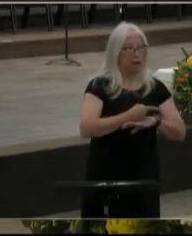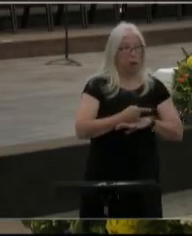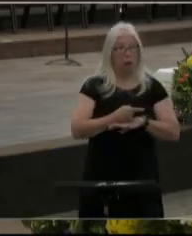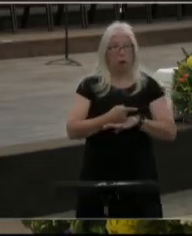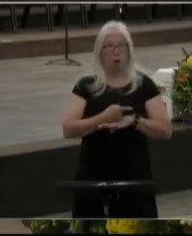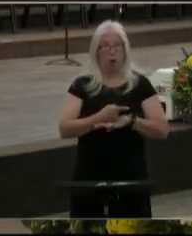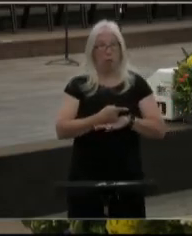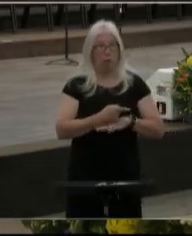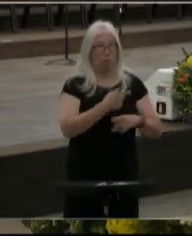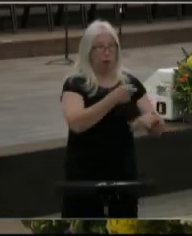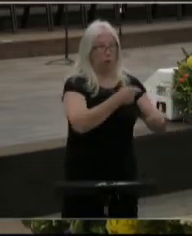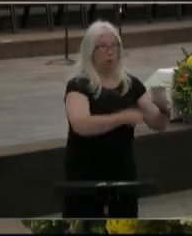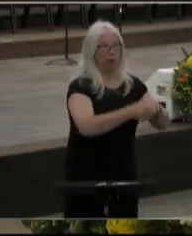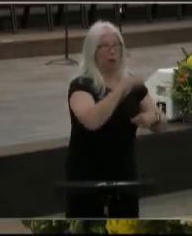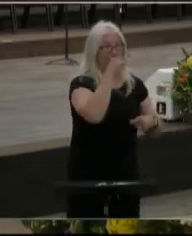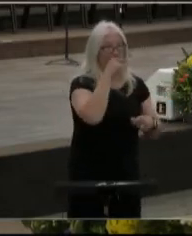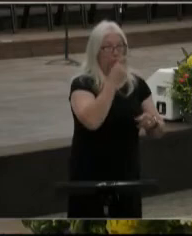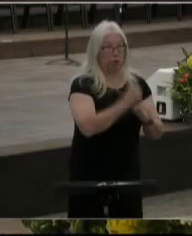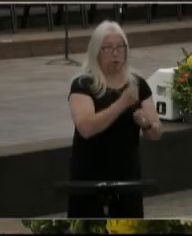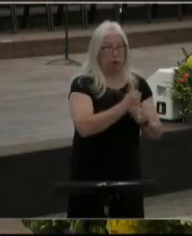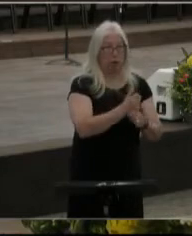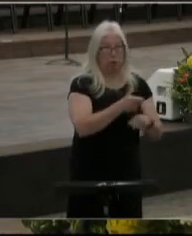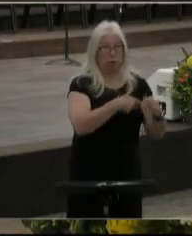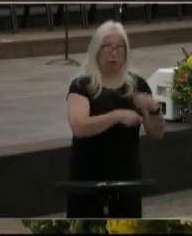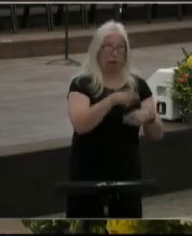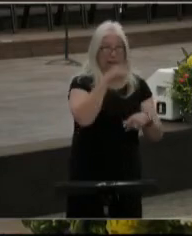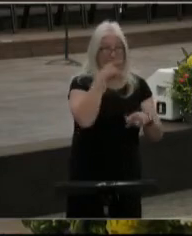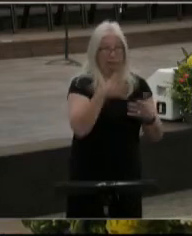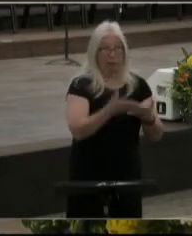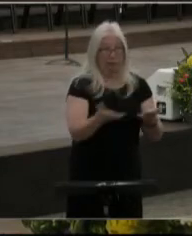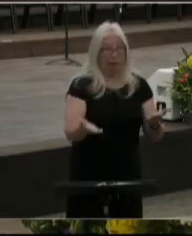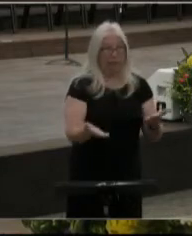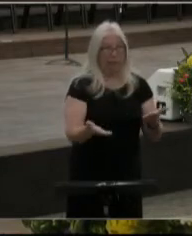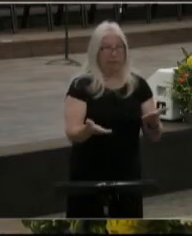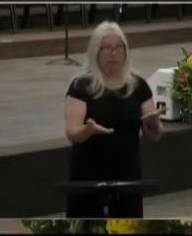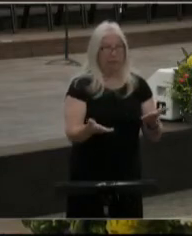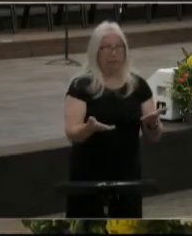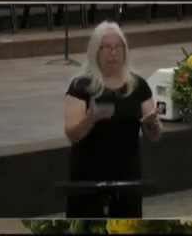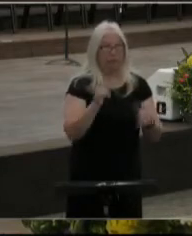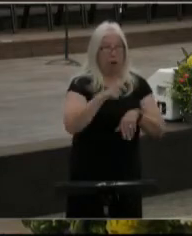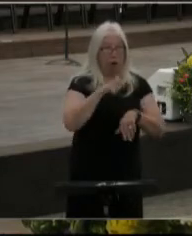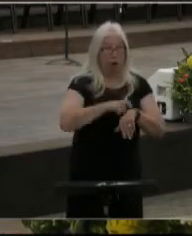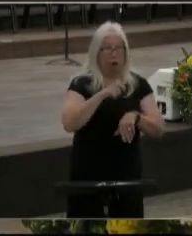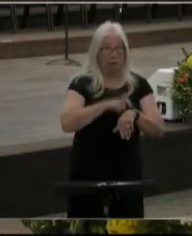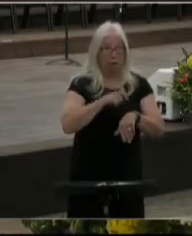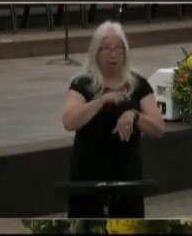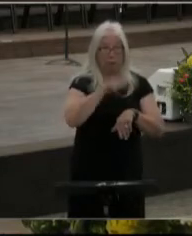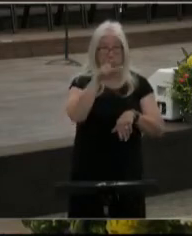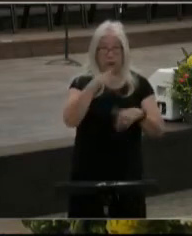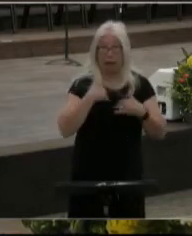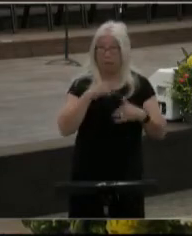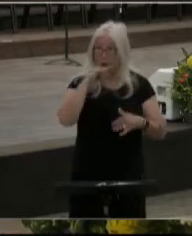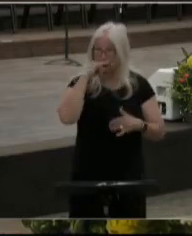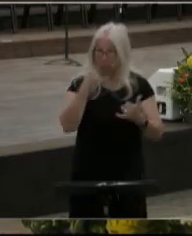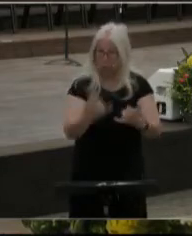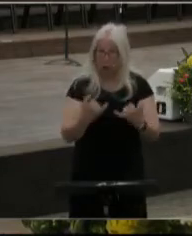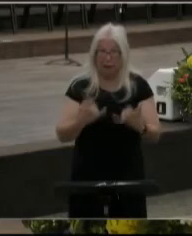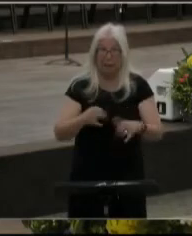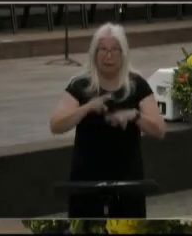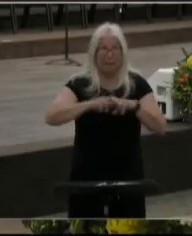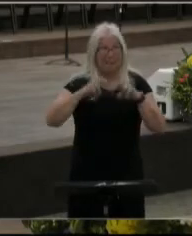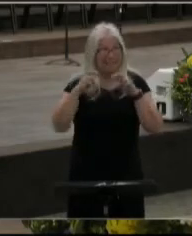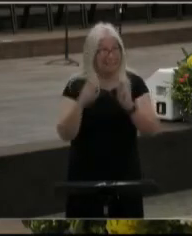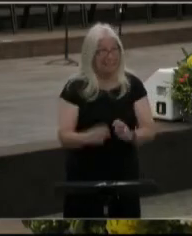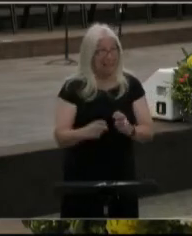out our kids for a truck. We've traded out our kids for a possession. There are times that you have with your kids right now. Sit